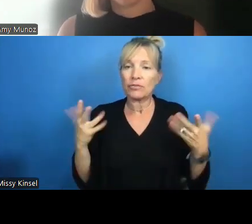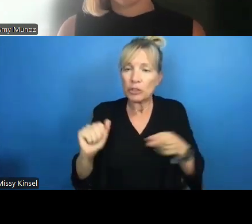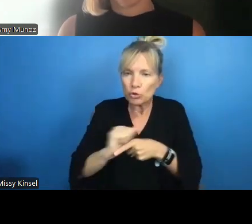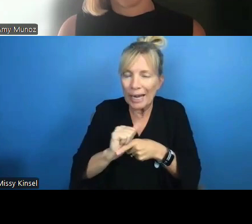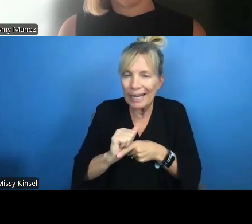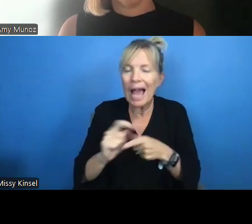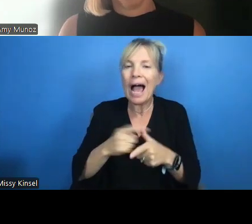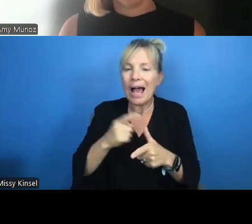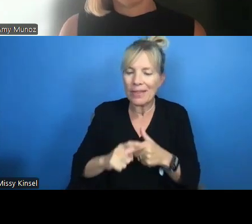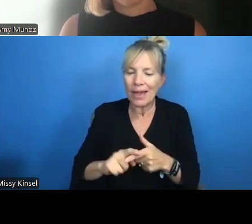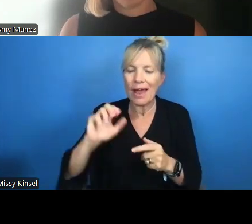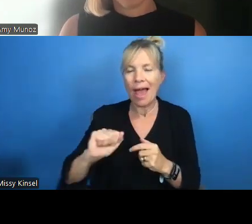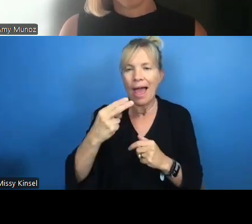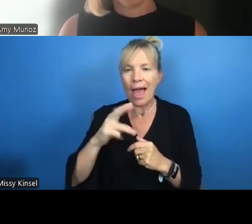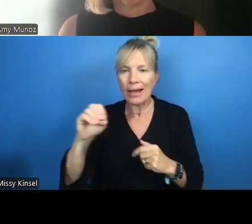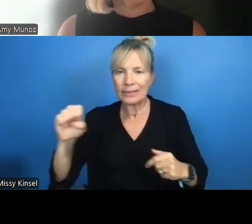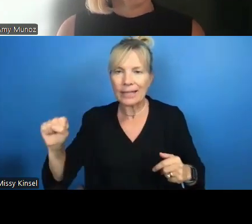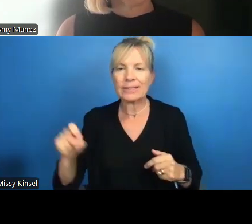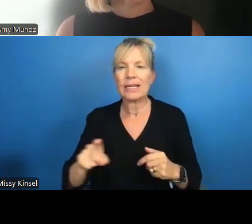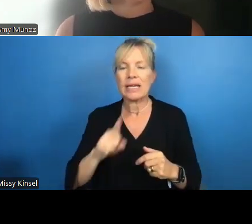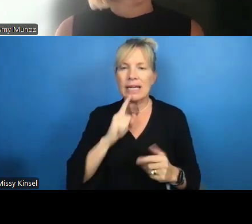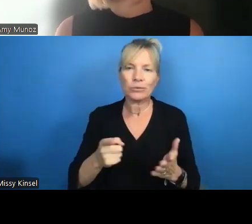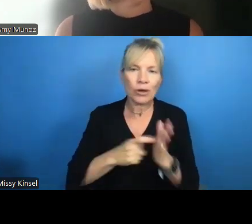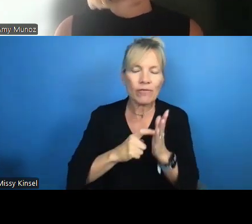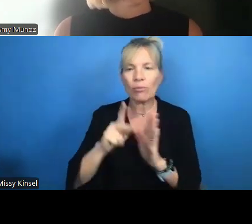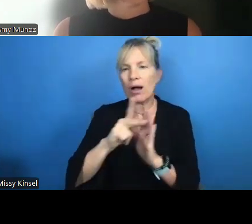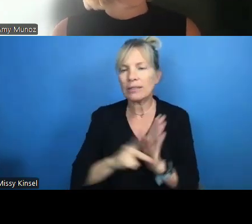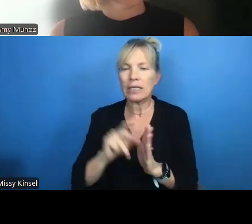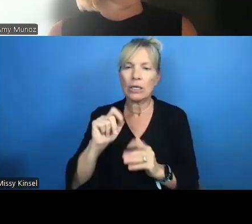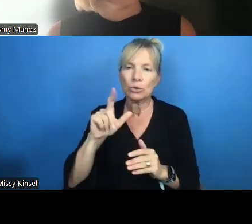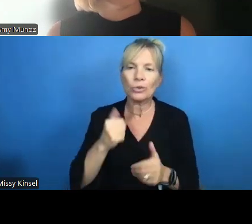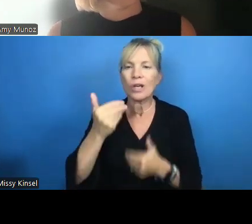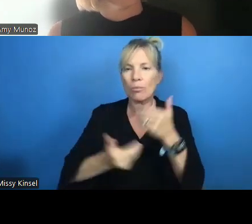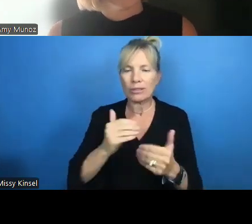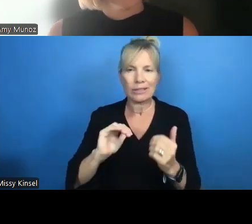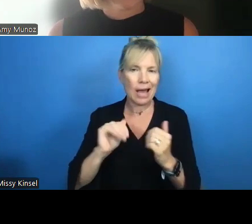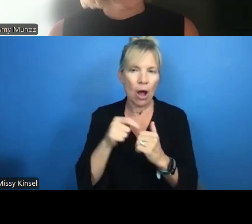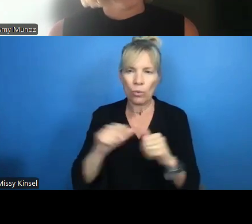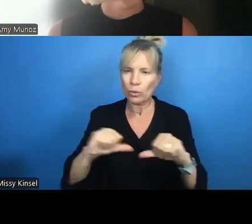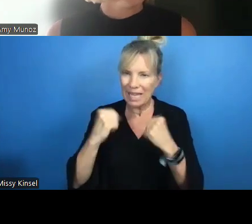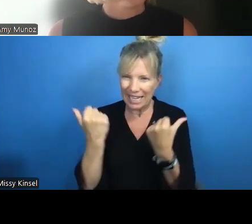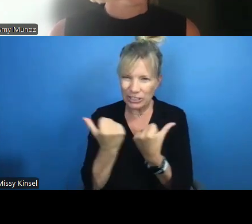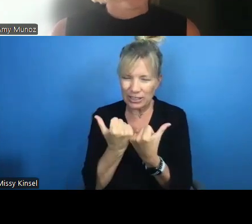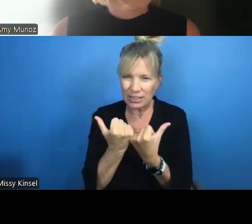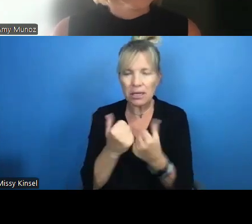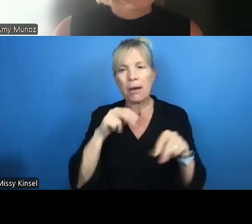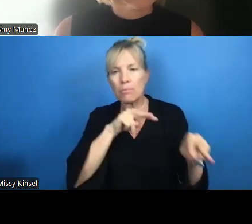then Access is required in policy, the tools and process for which agencies monitor the competency of